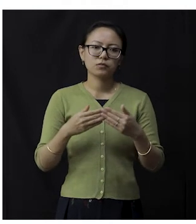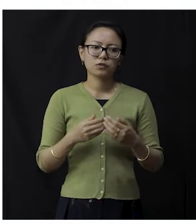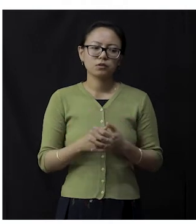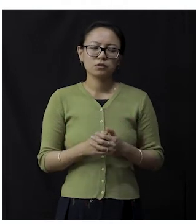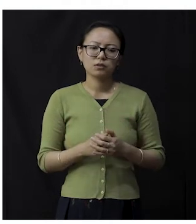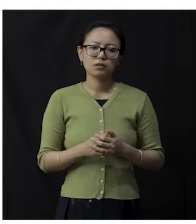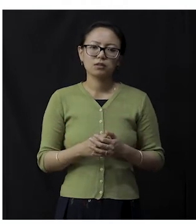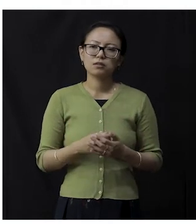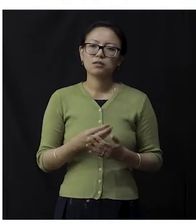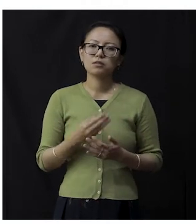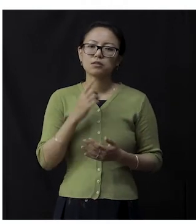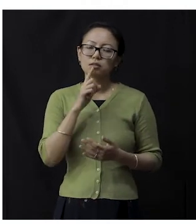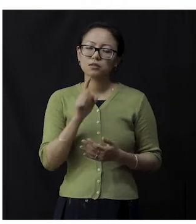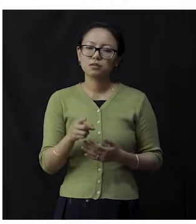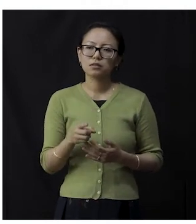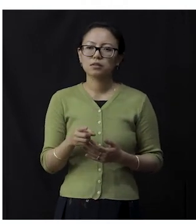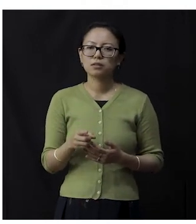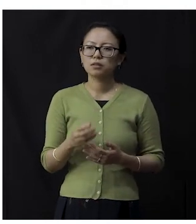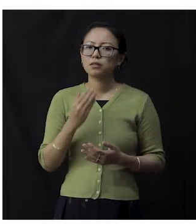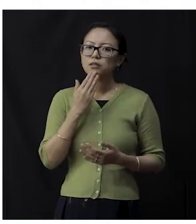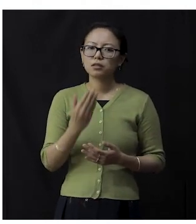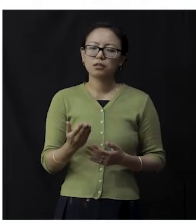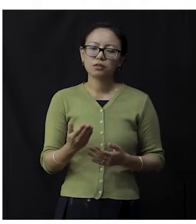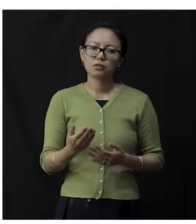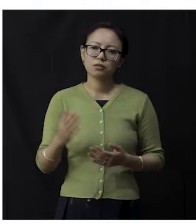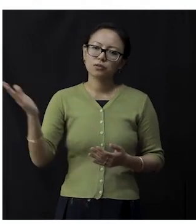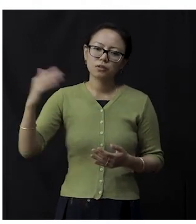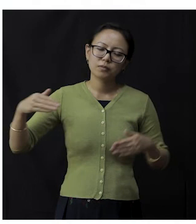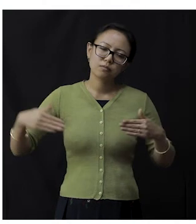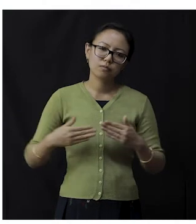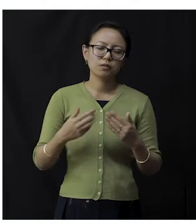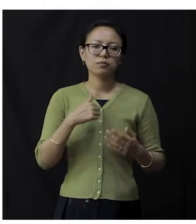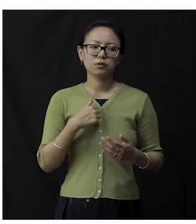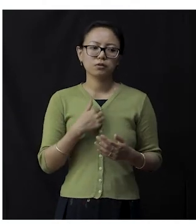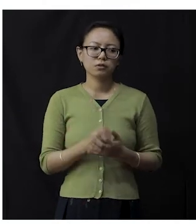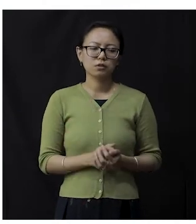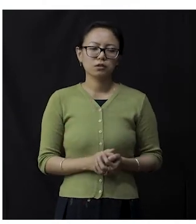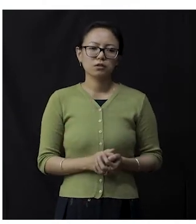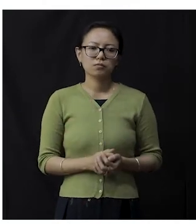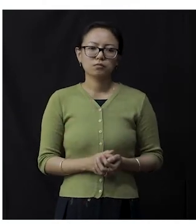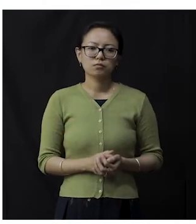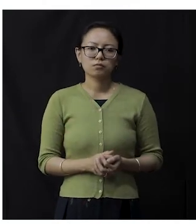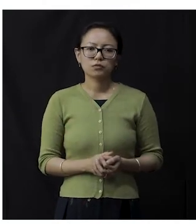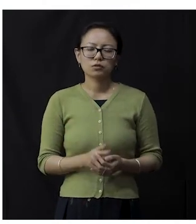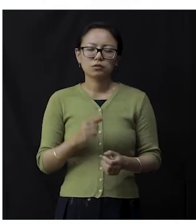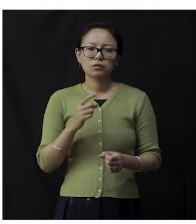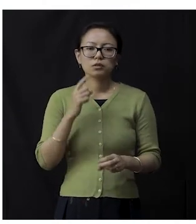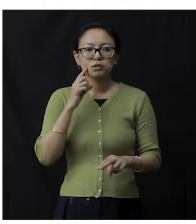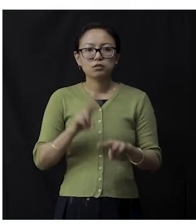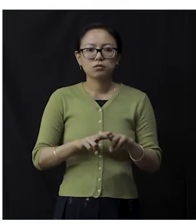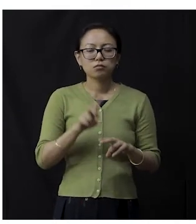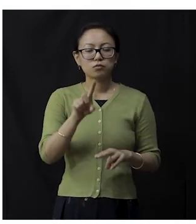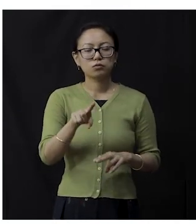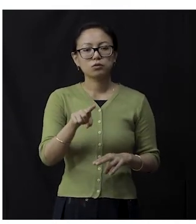job. Every time that you do something nice, your teacher or your parents would always say, "Good job done. Show